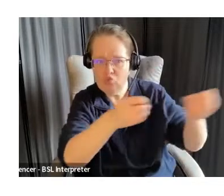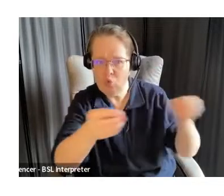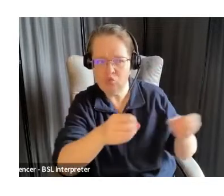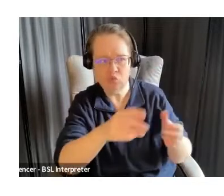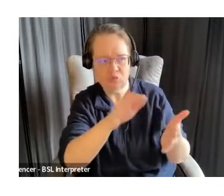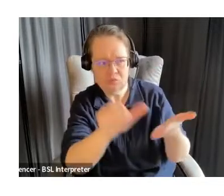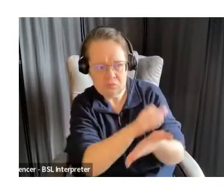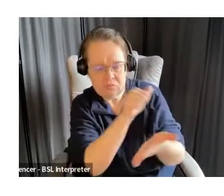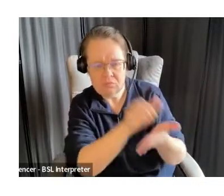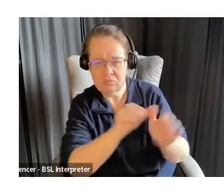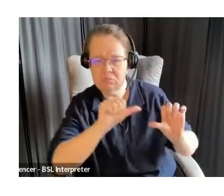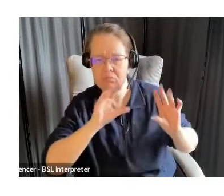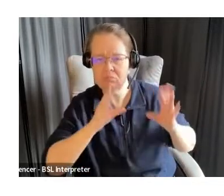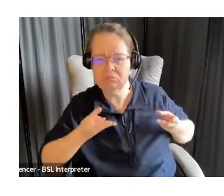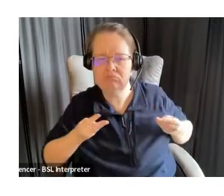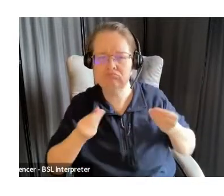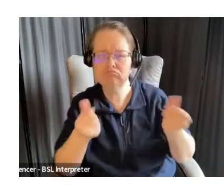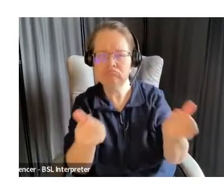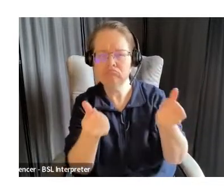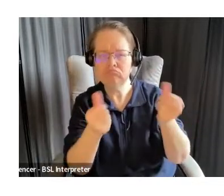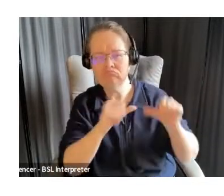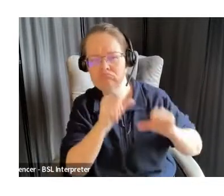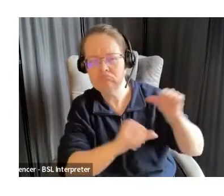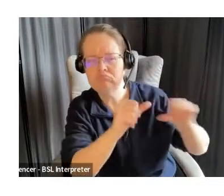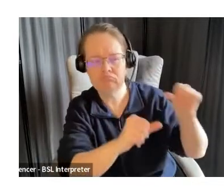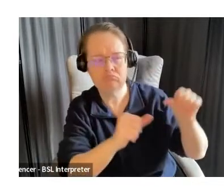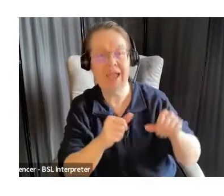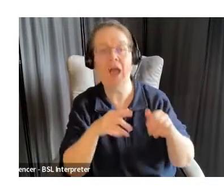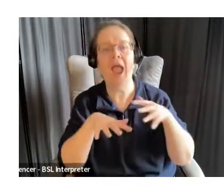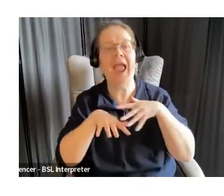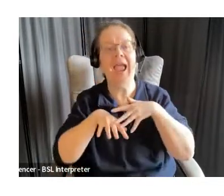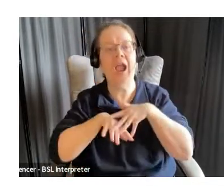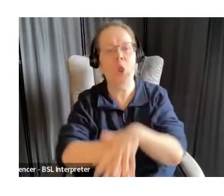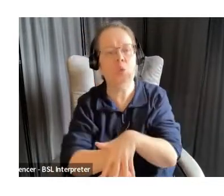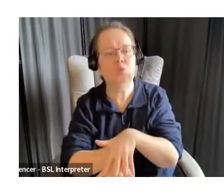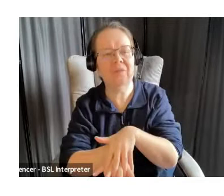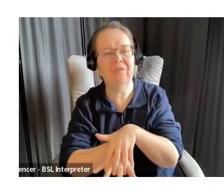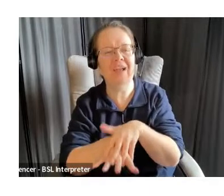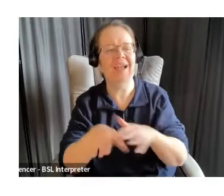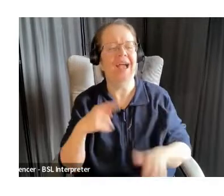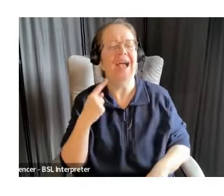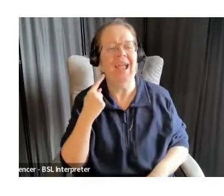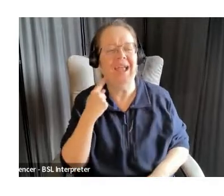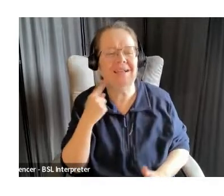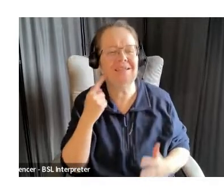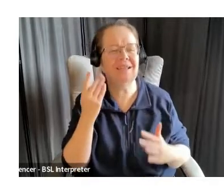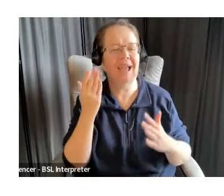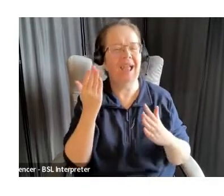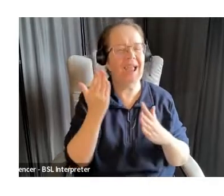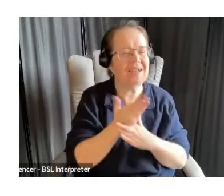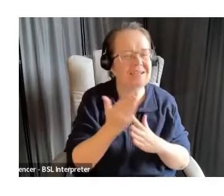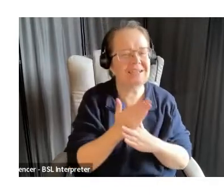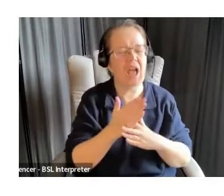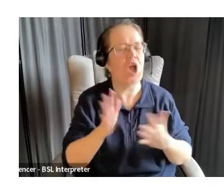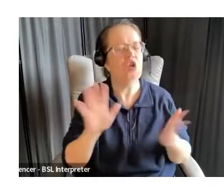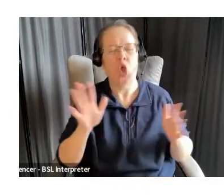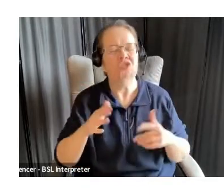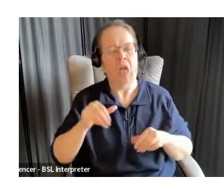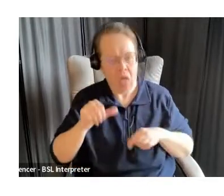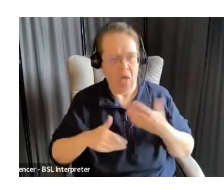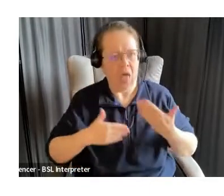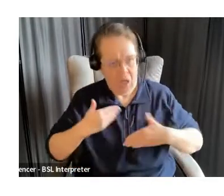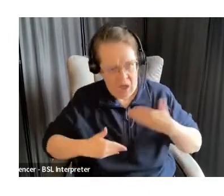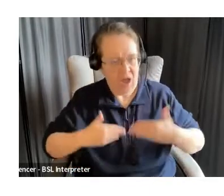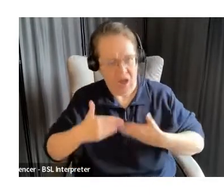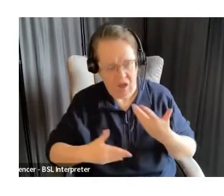hiring processes down pat, that it's inclusive, that it's easy, and that it's not cumbersome for job